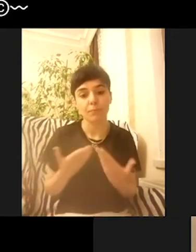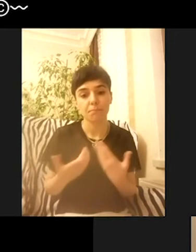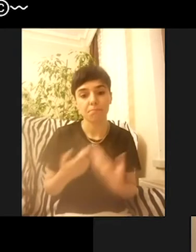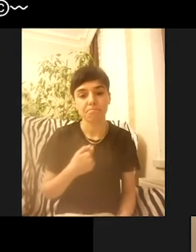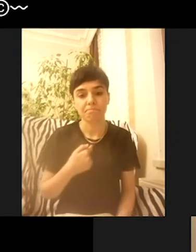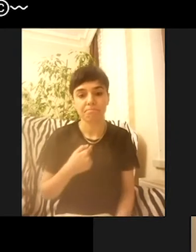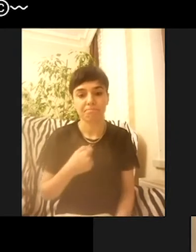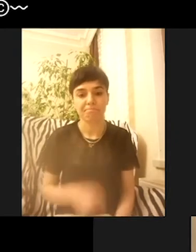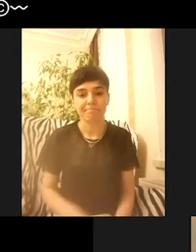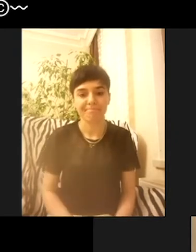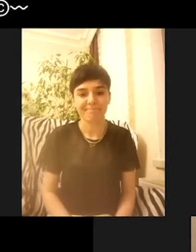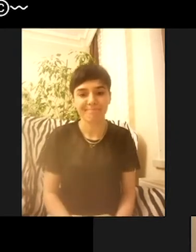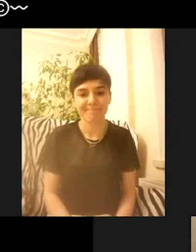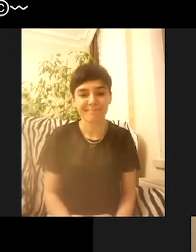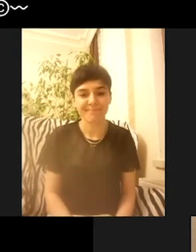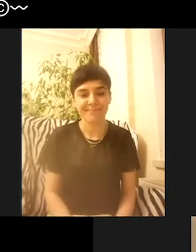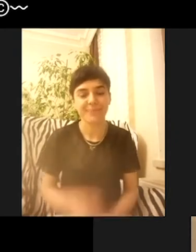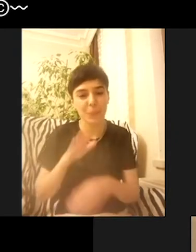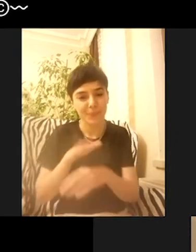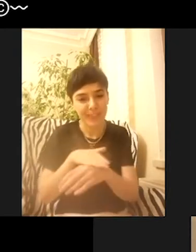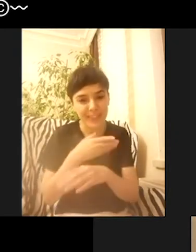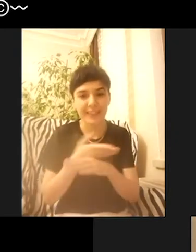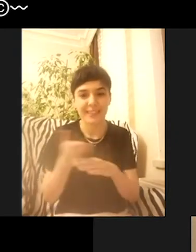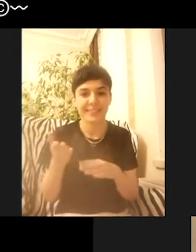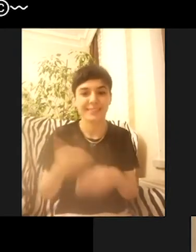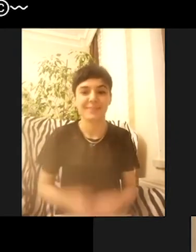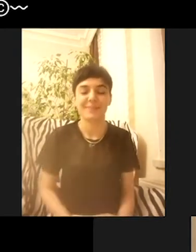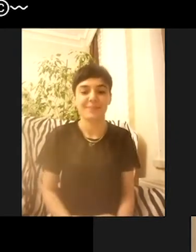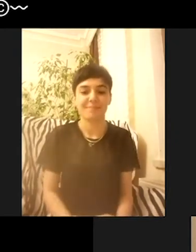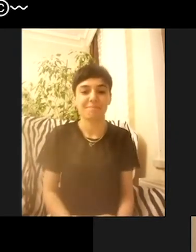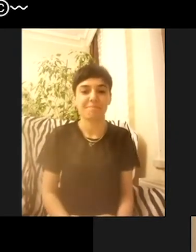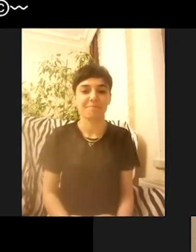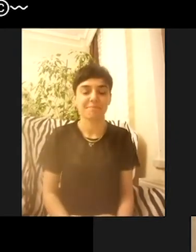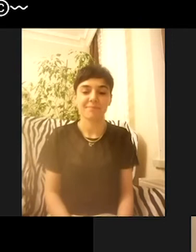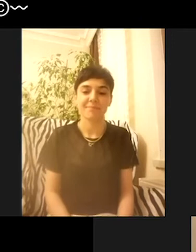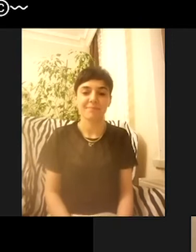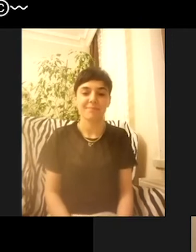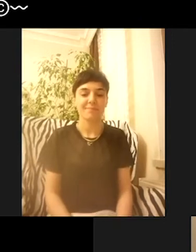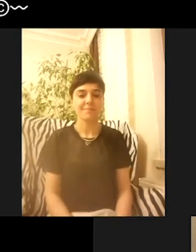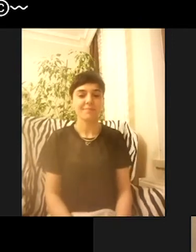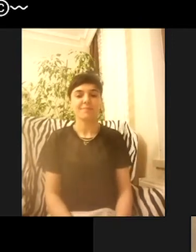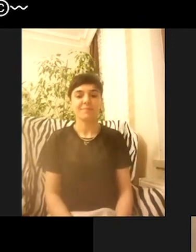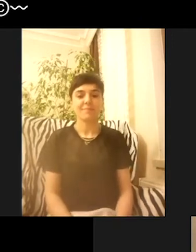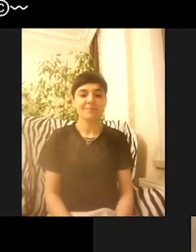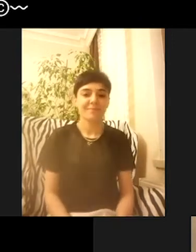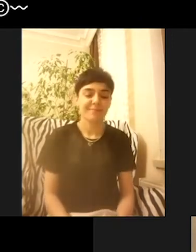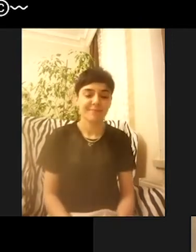that I taught during my research, and She's